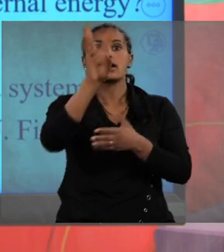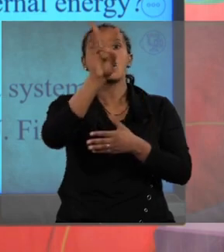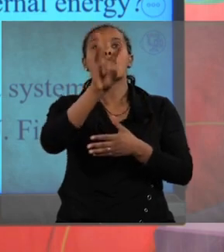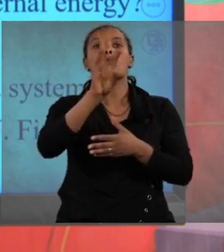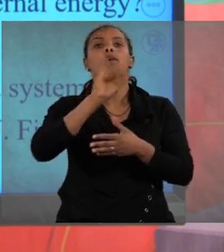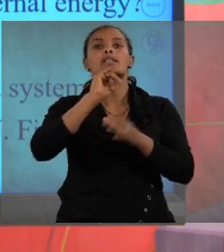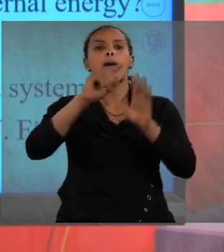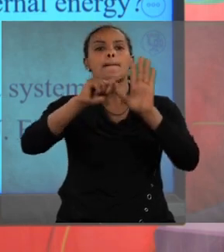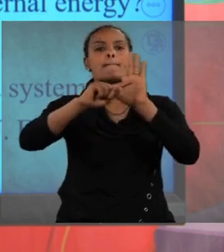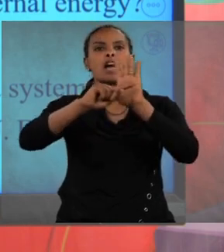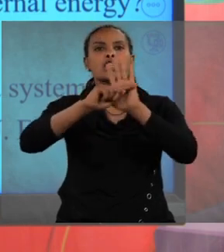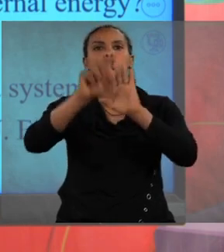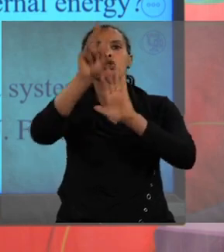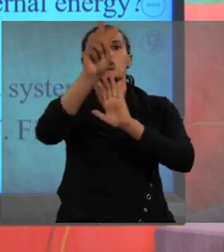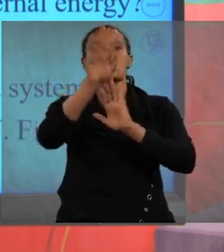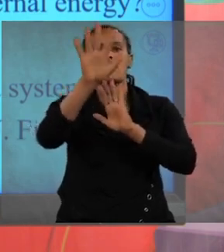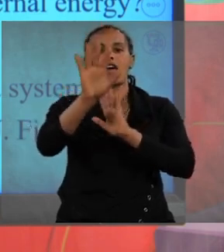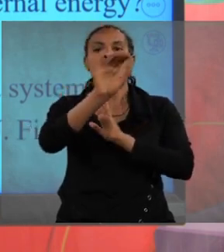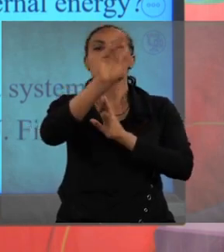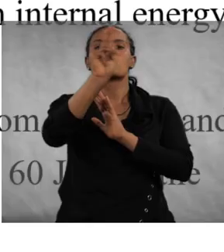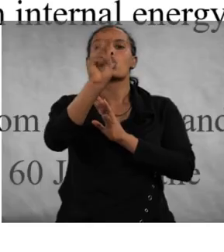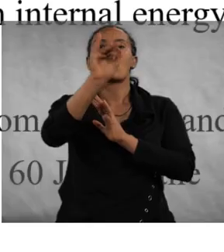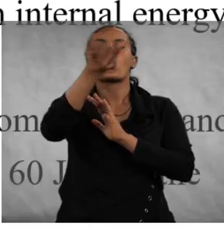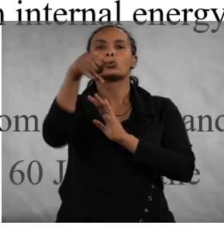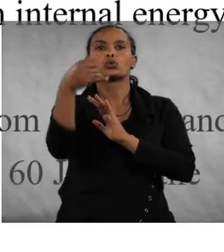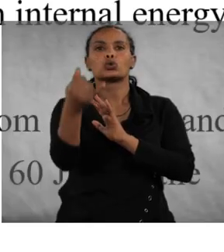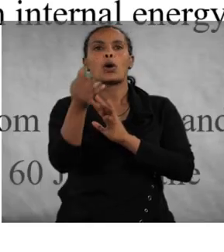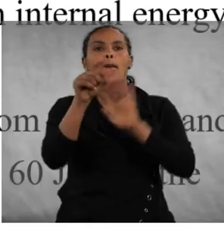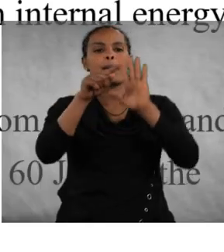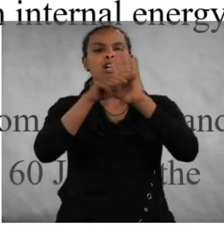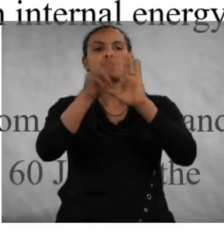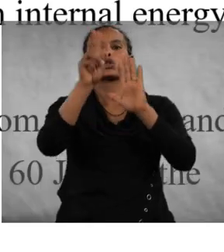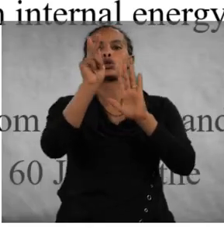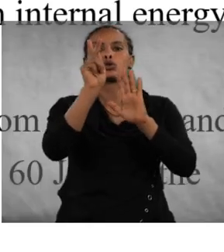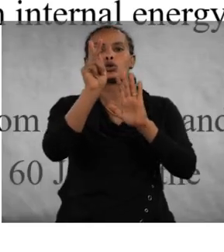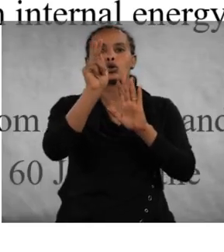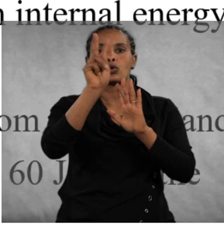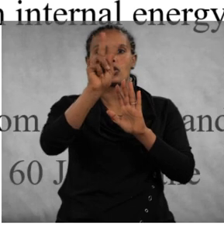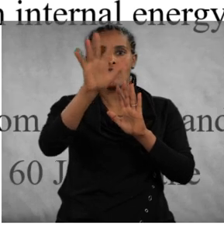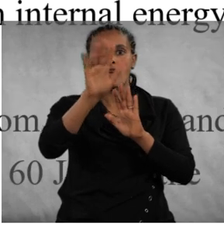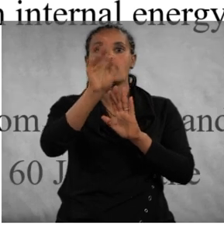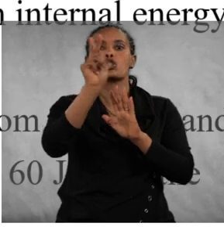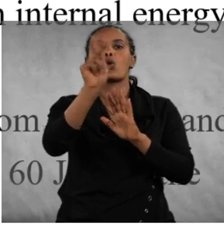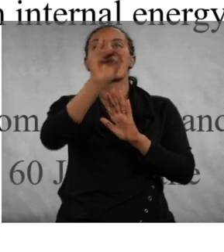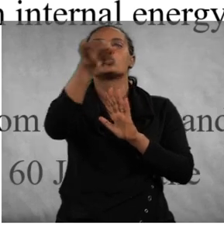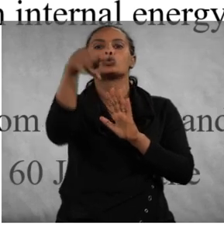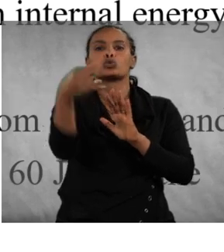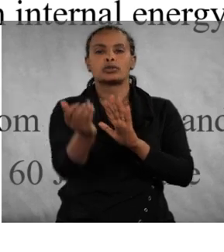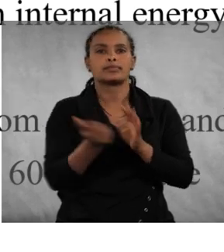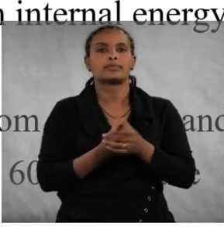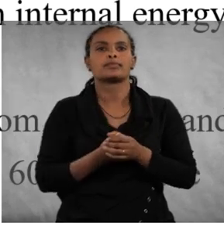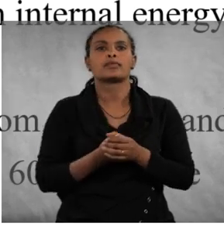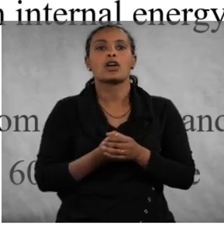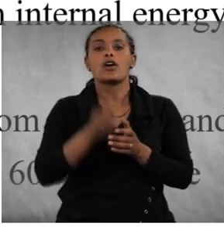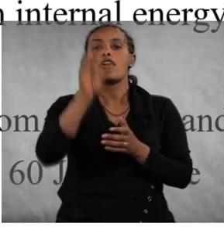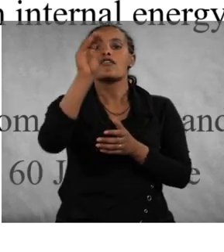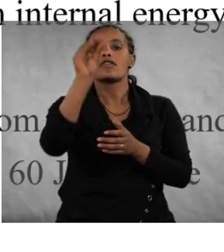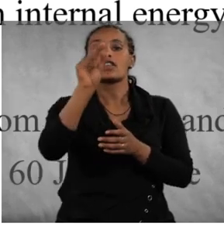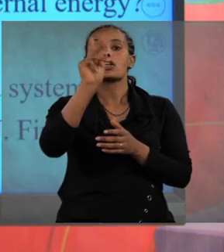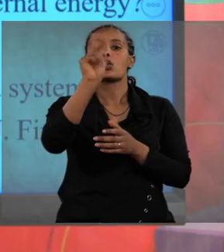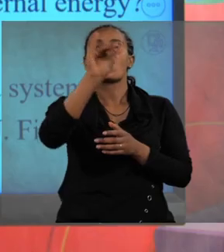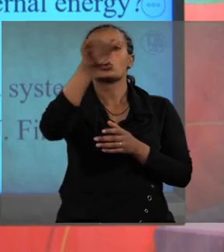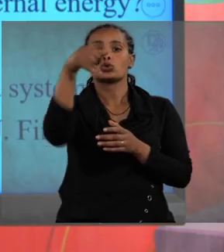is minus 25 kilojoule, minus 25 kilojoule. 50